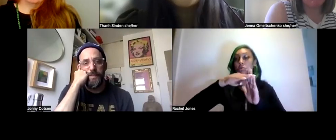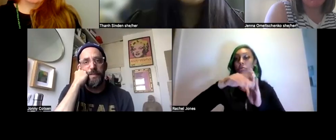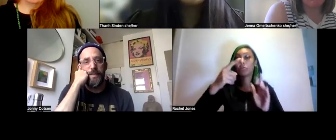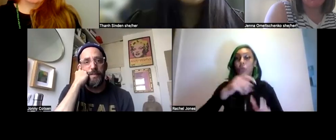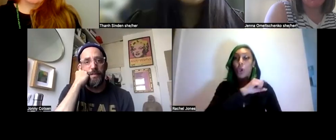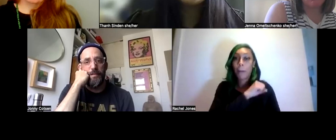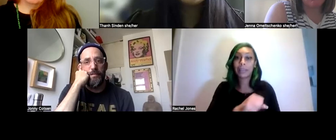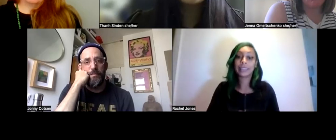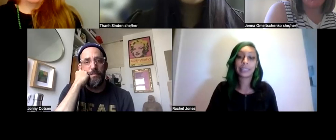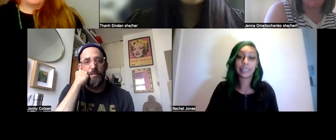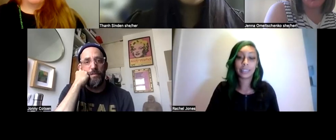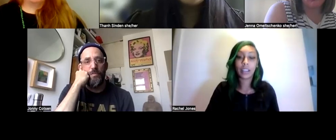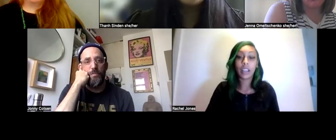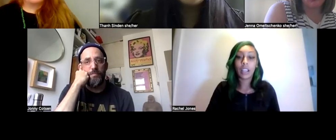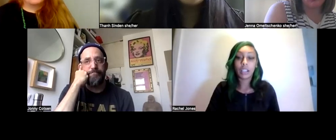to do that.